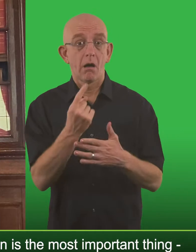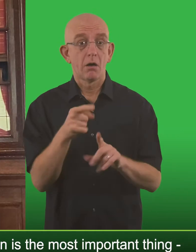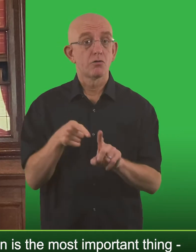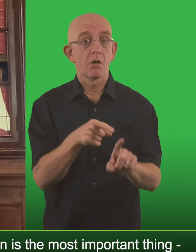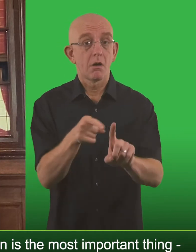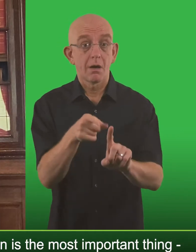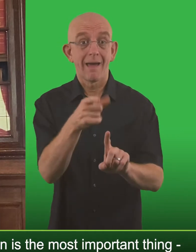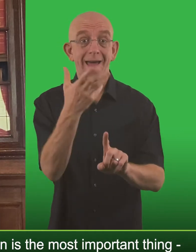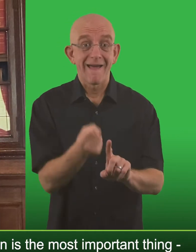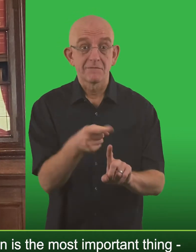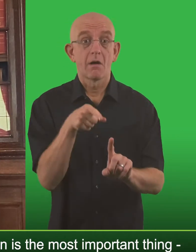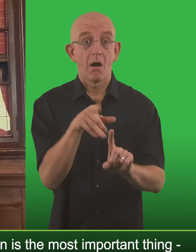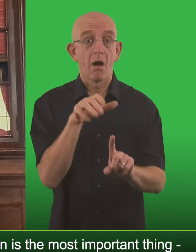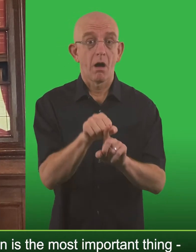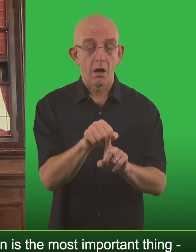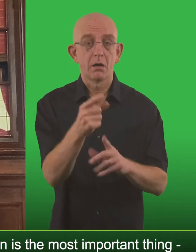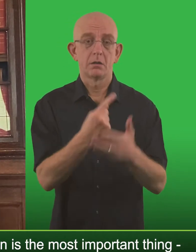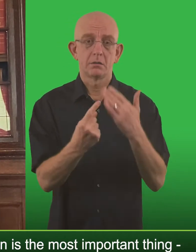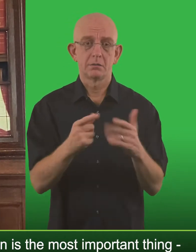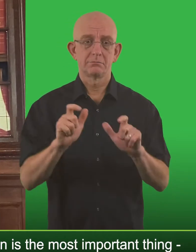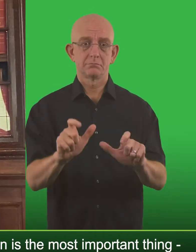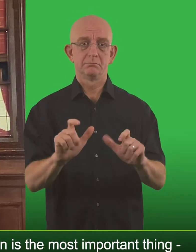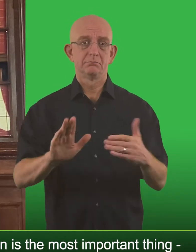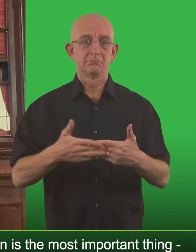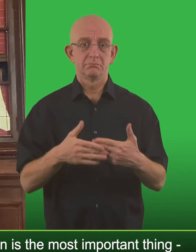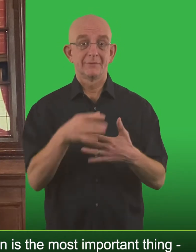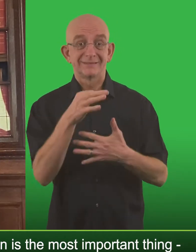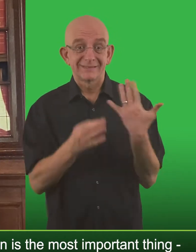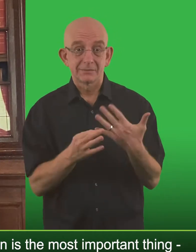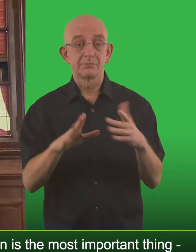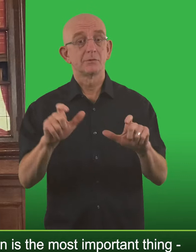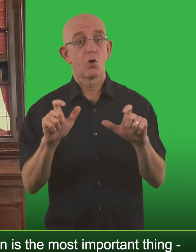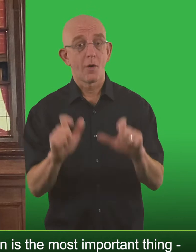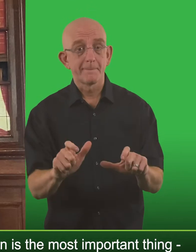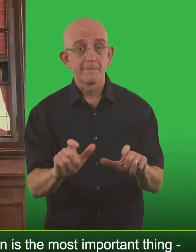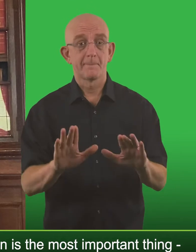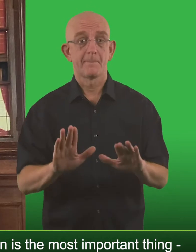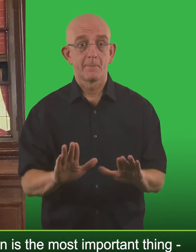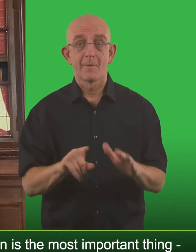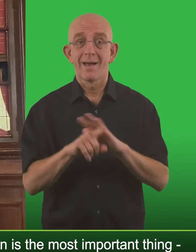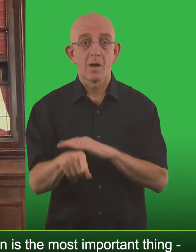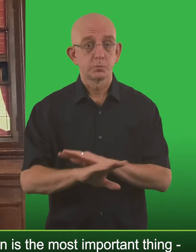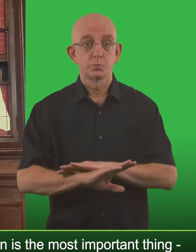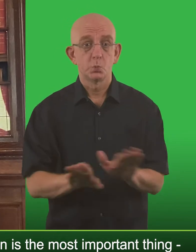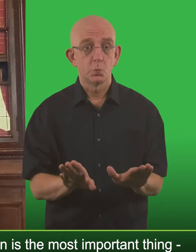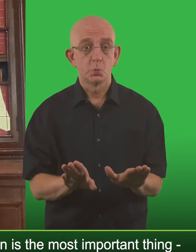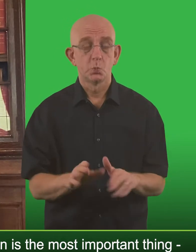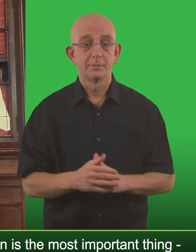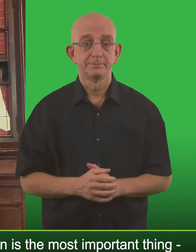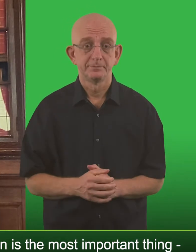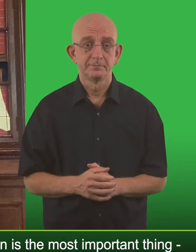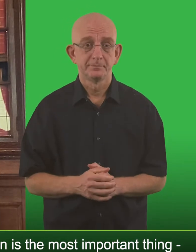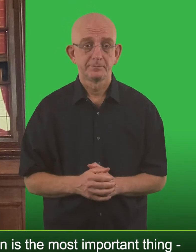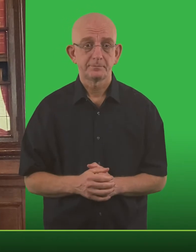if you are a case, and isolation is the most important thing. If you have symptoms, stay